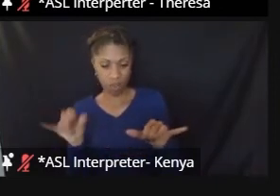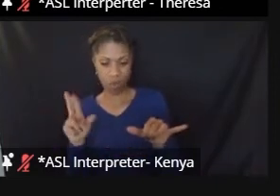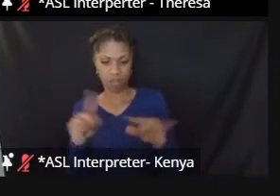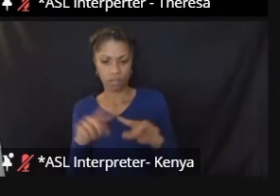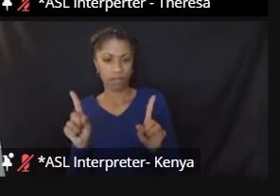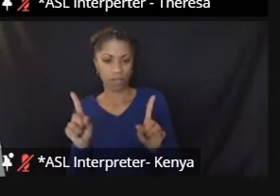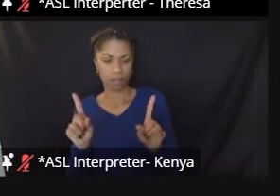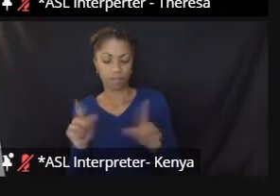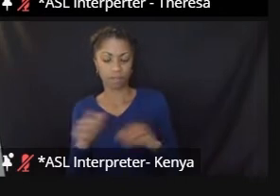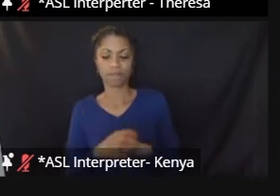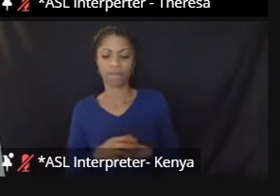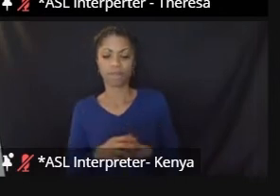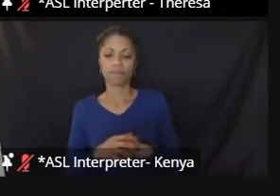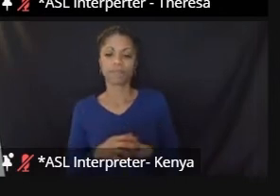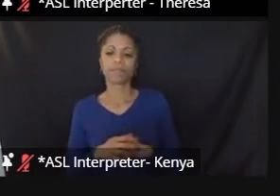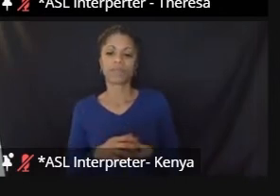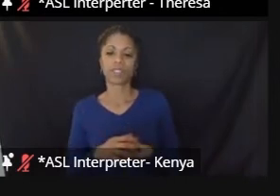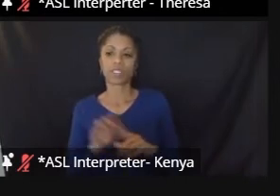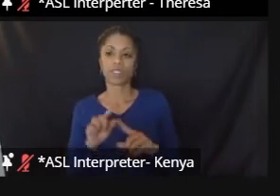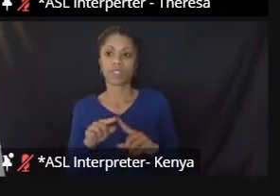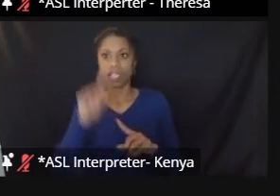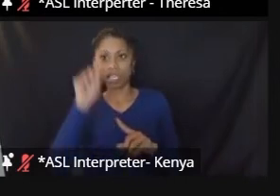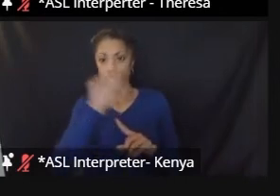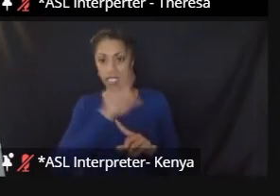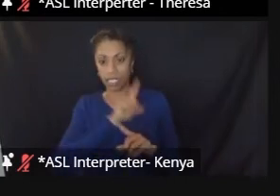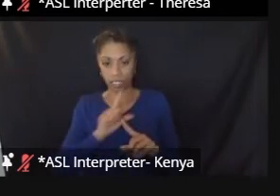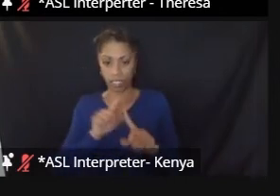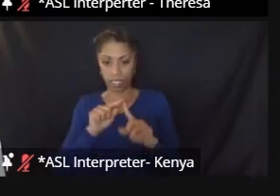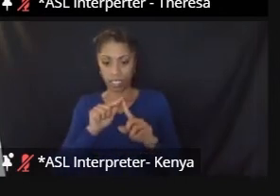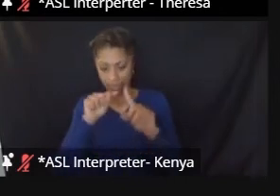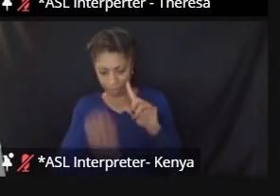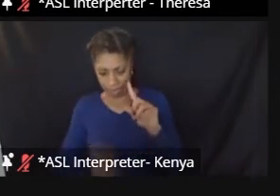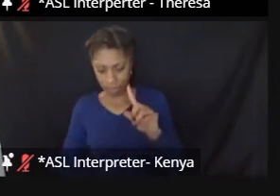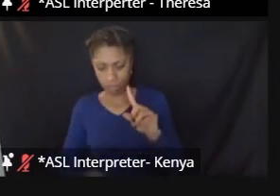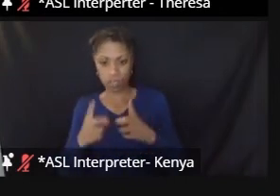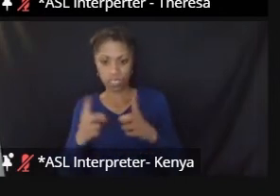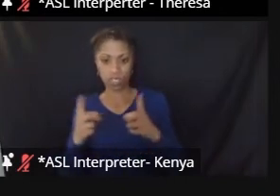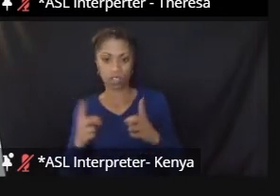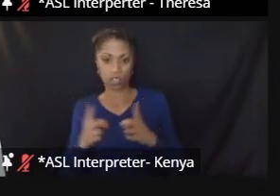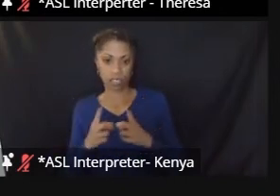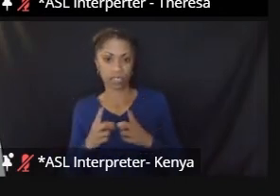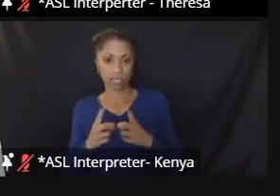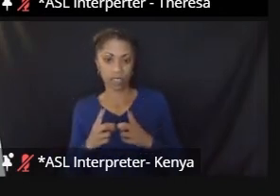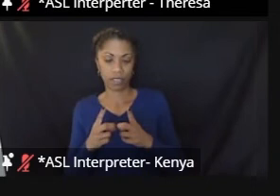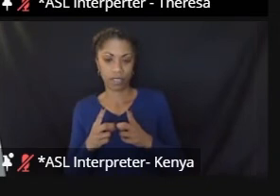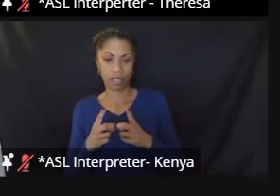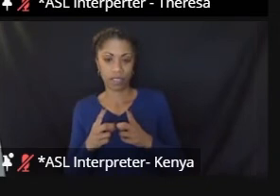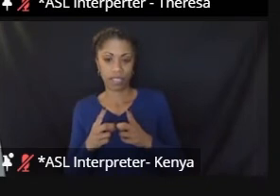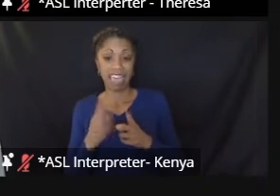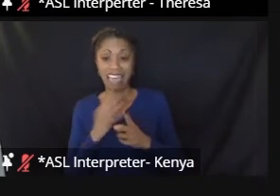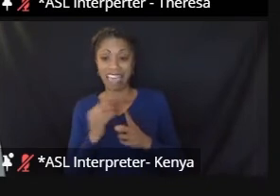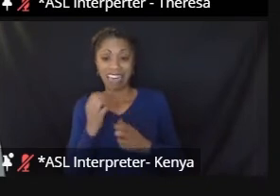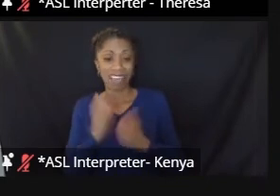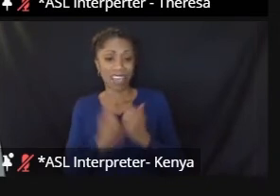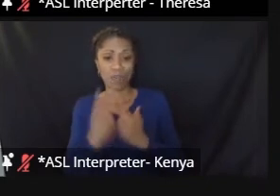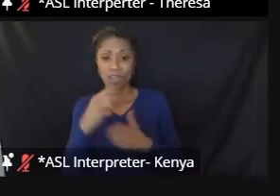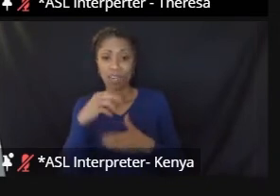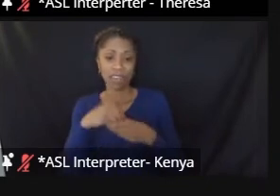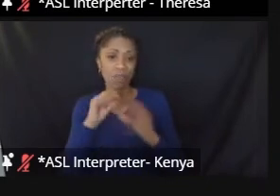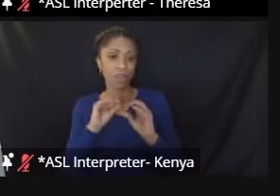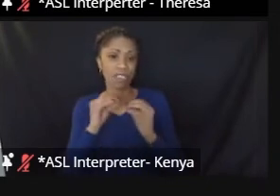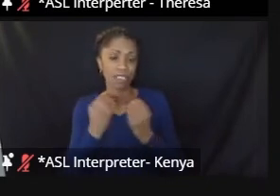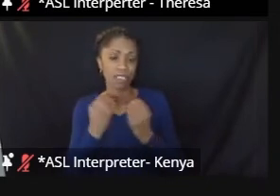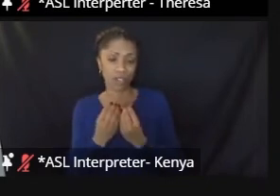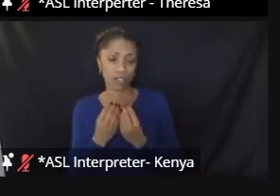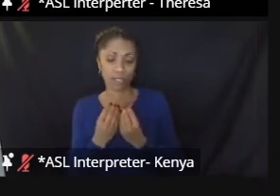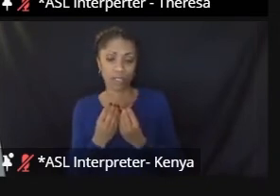so up the chain and down into districts, as everybody in the organization, in